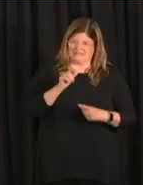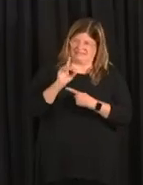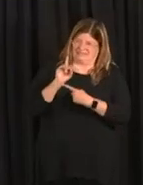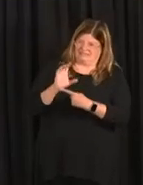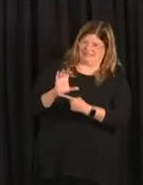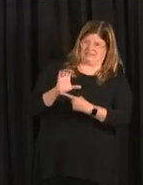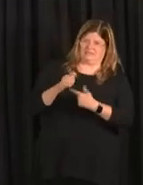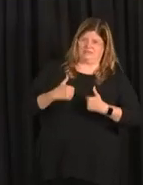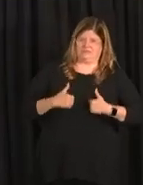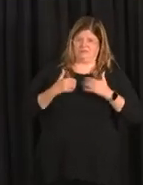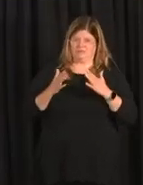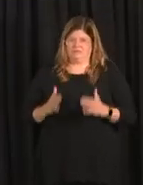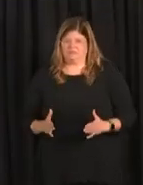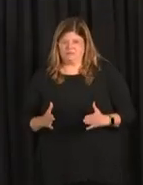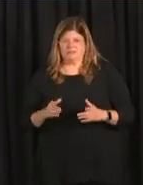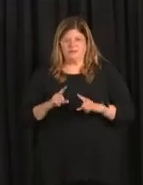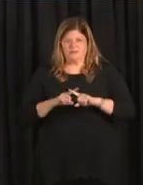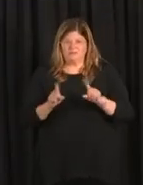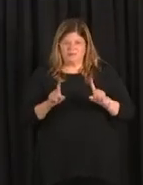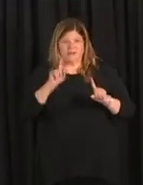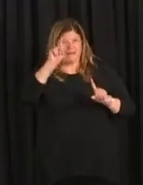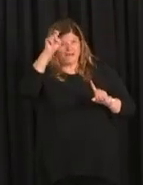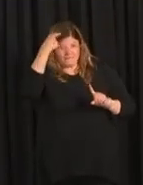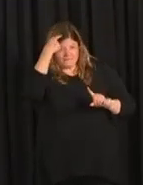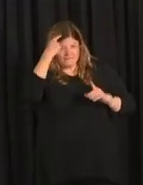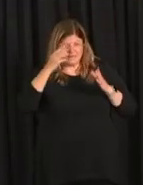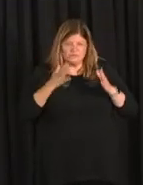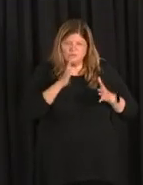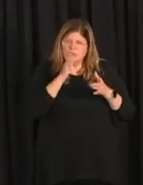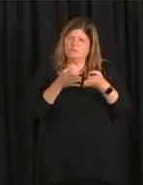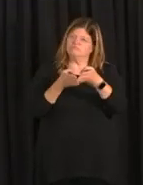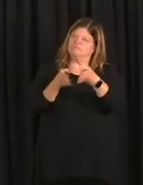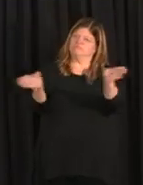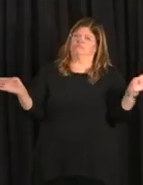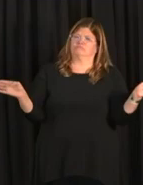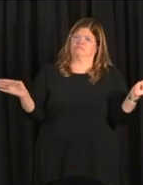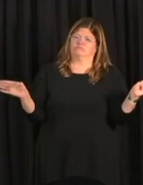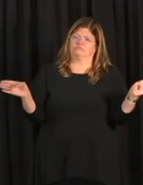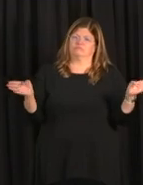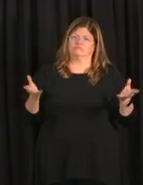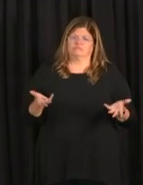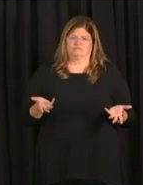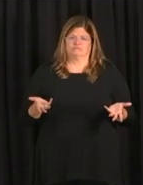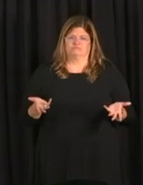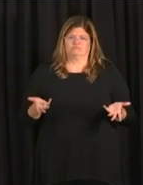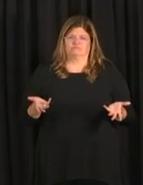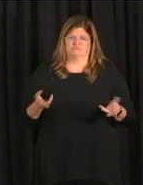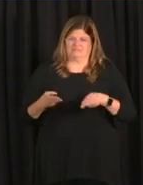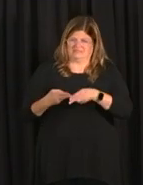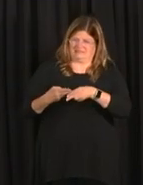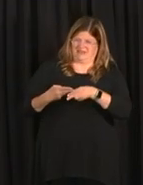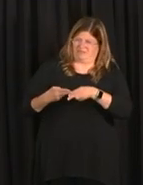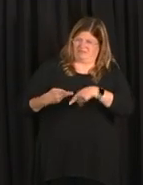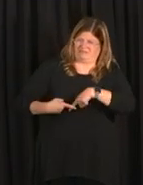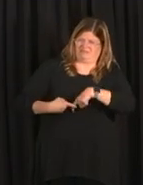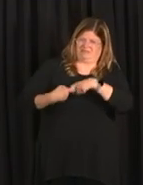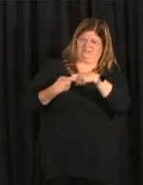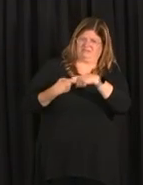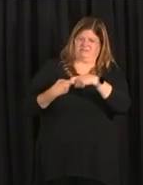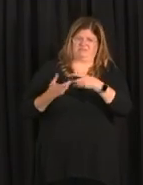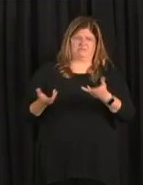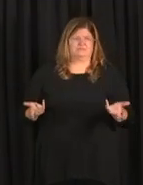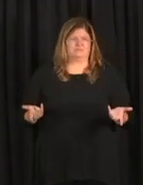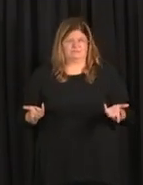non-DC residents who happen to also be DC government workers? Why not just temporarily suspend that